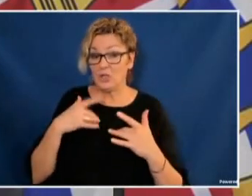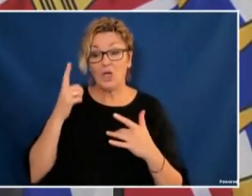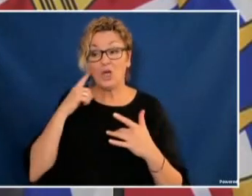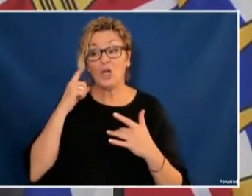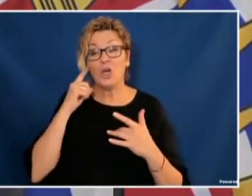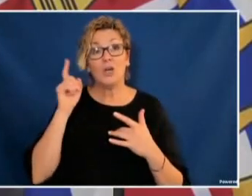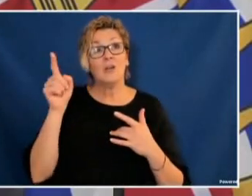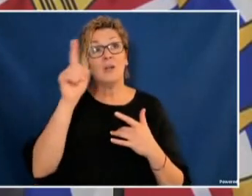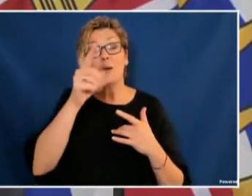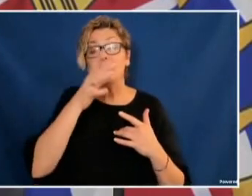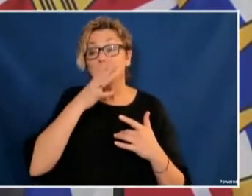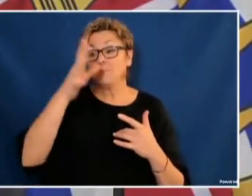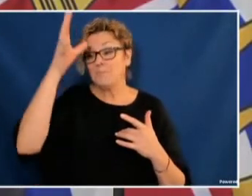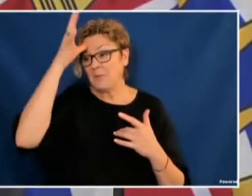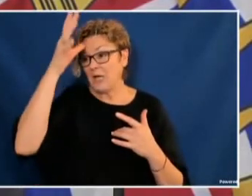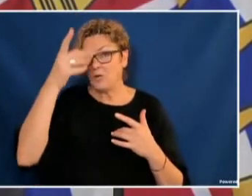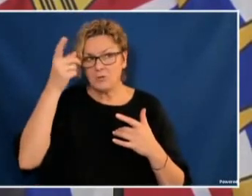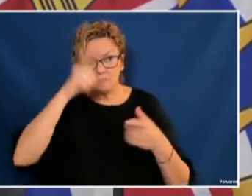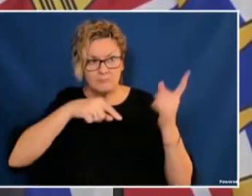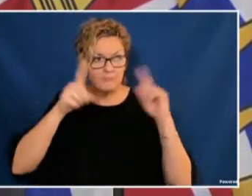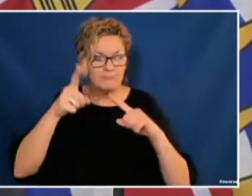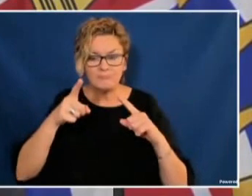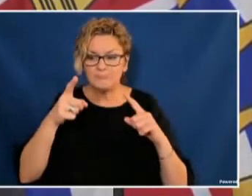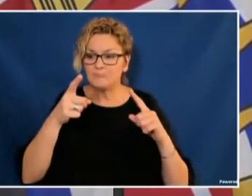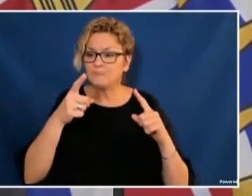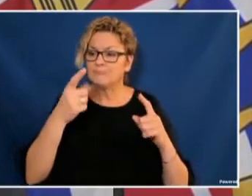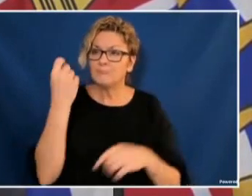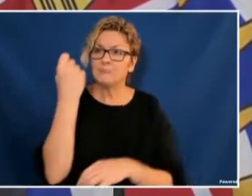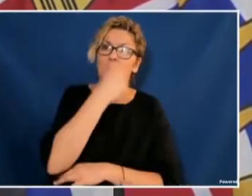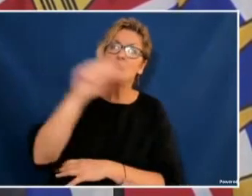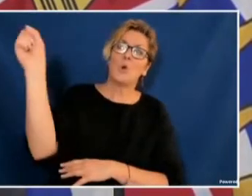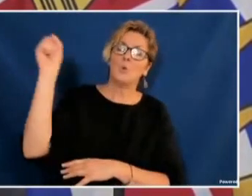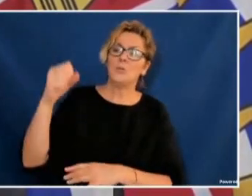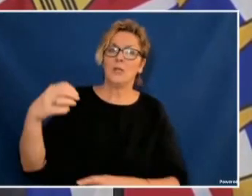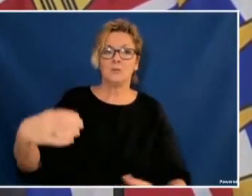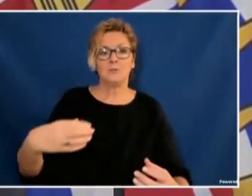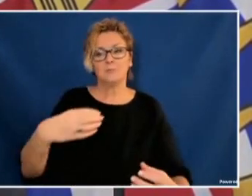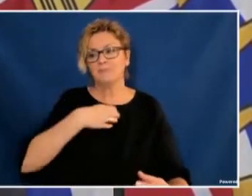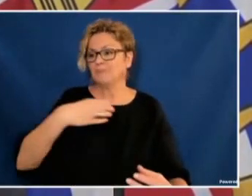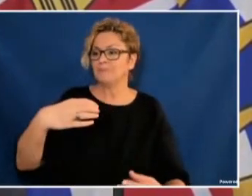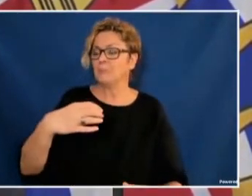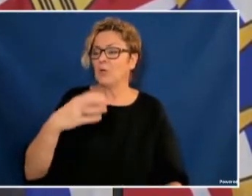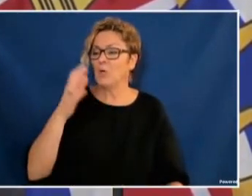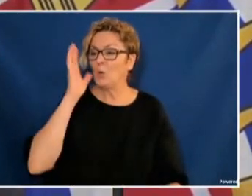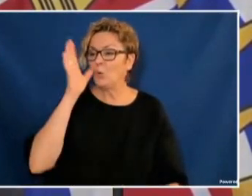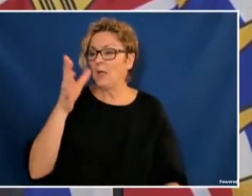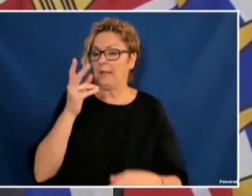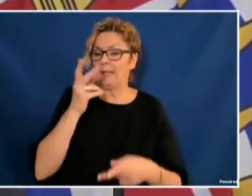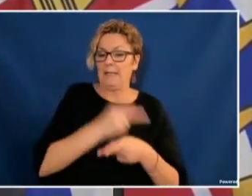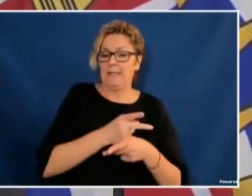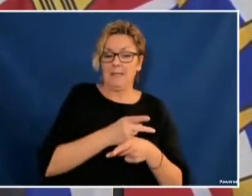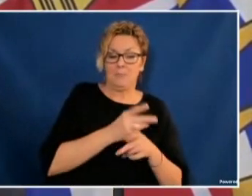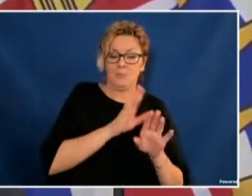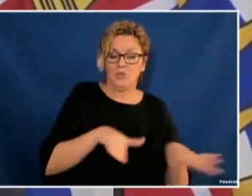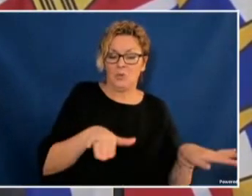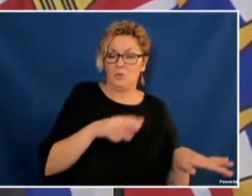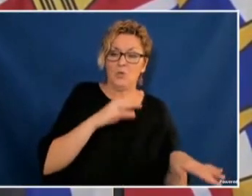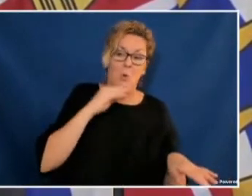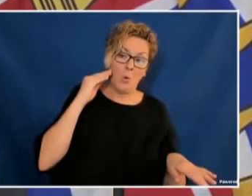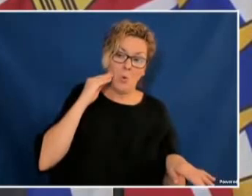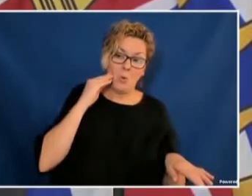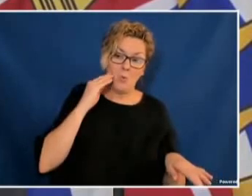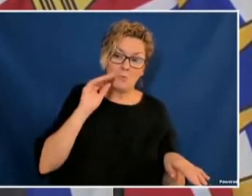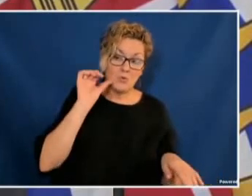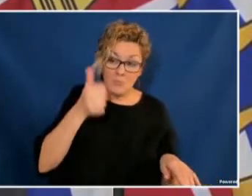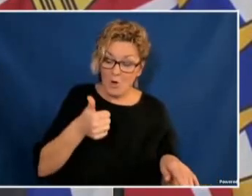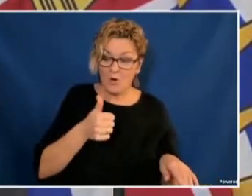done to contain outbreaks at places like Burnaby Hospital and Tabor Village Seniors Home in Abbotsford? Yeah, there are a